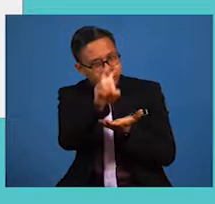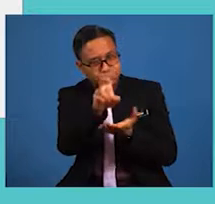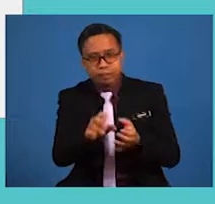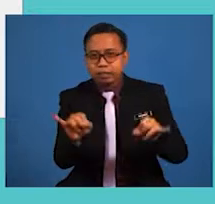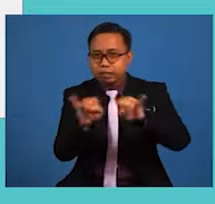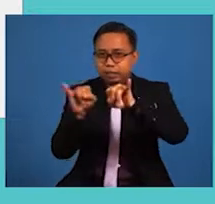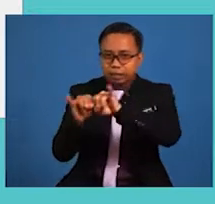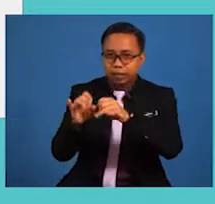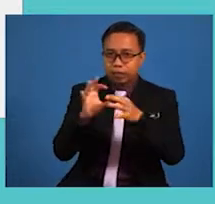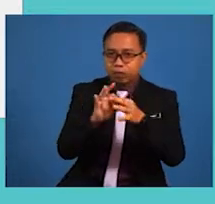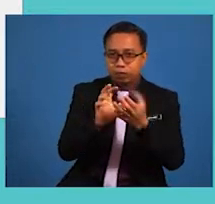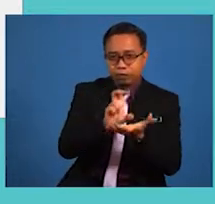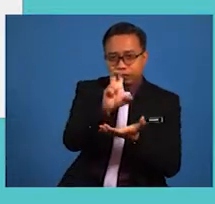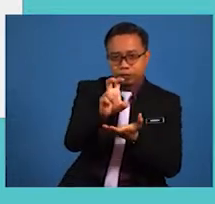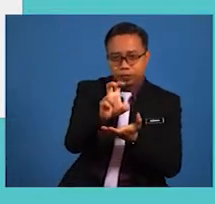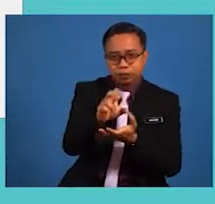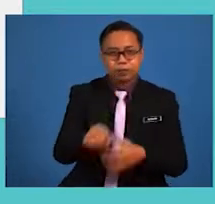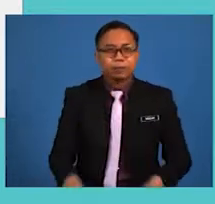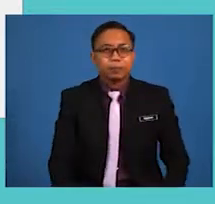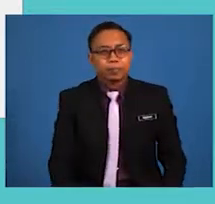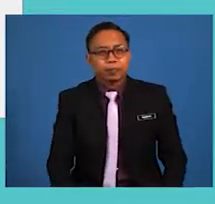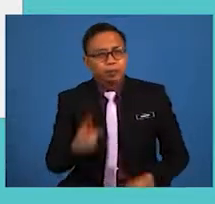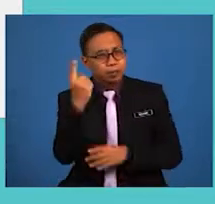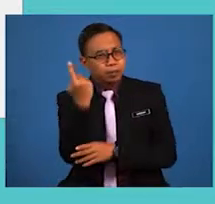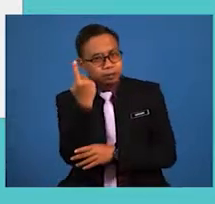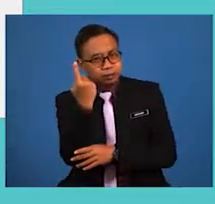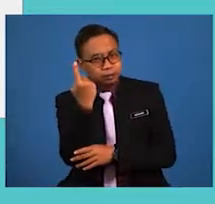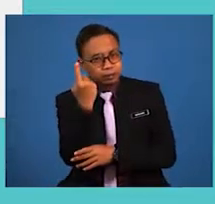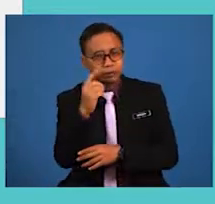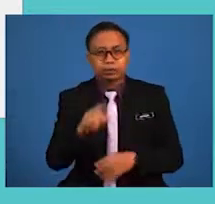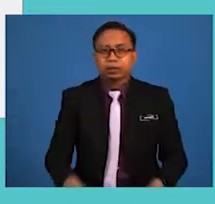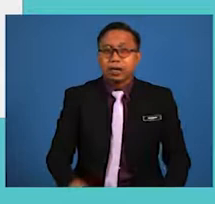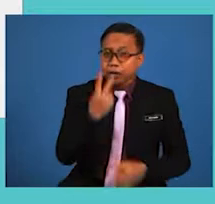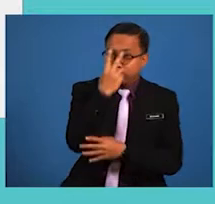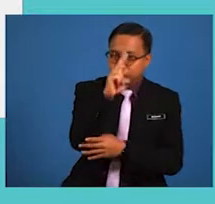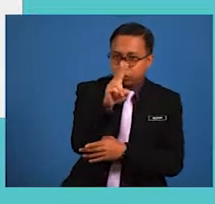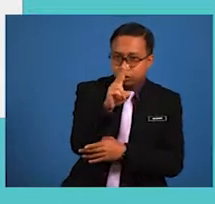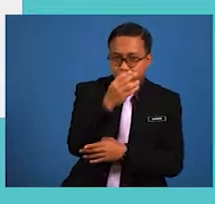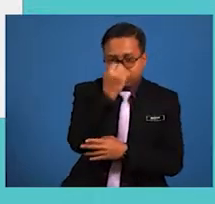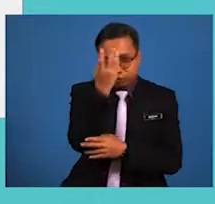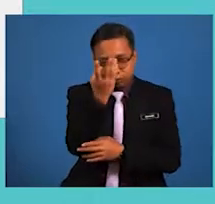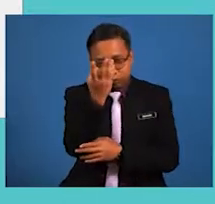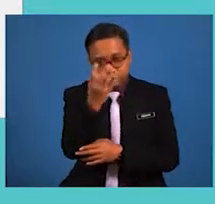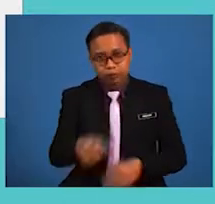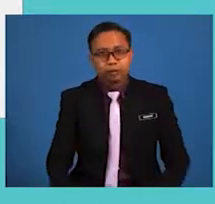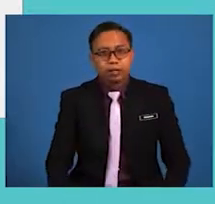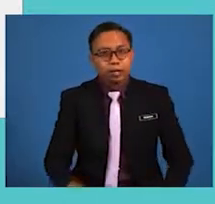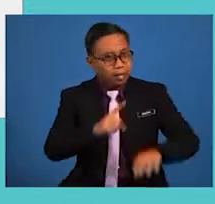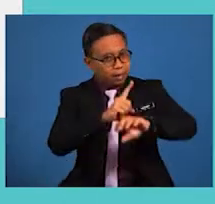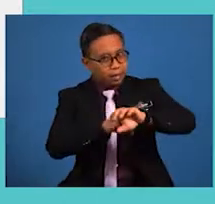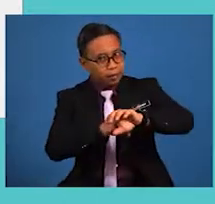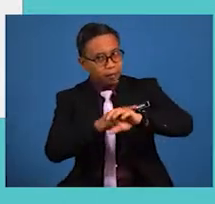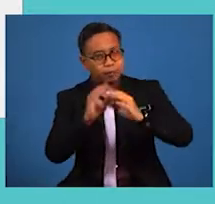of investments. Not only that, the visual also describes the time frame